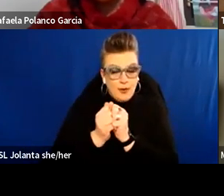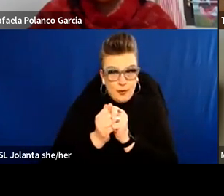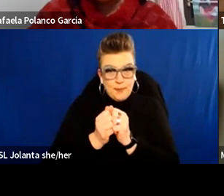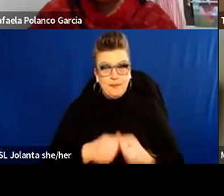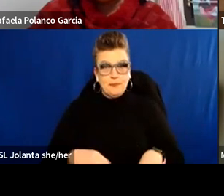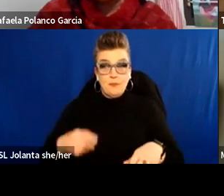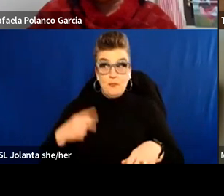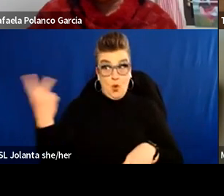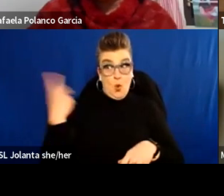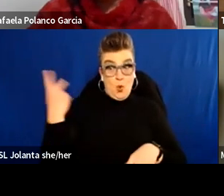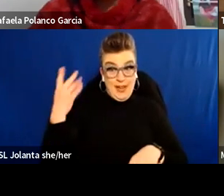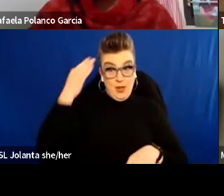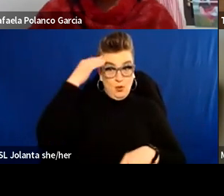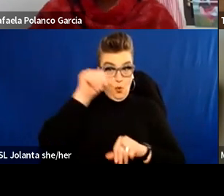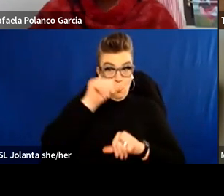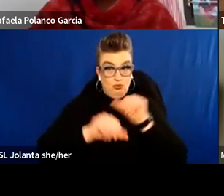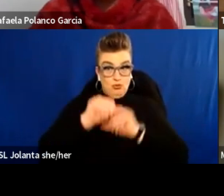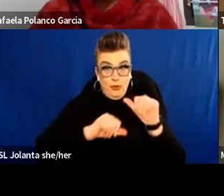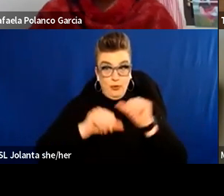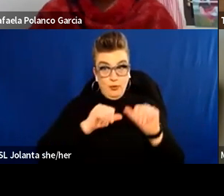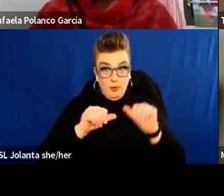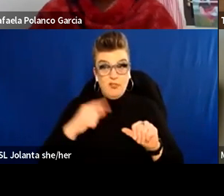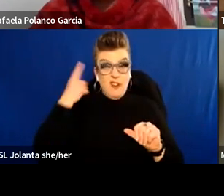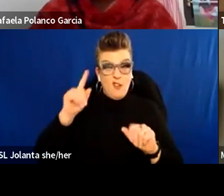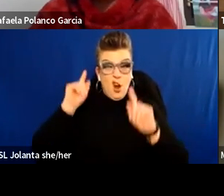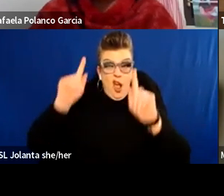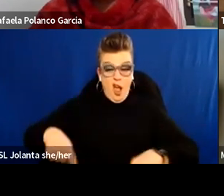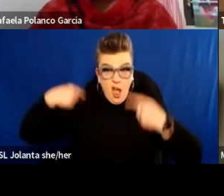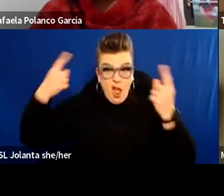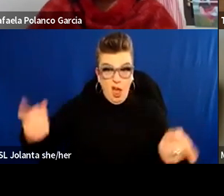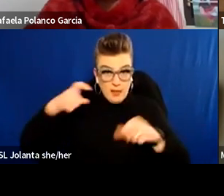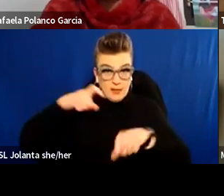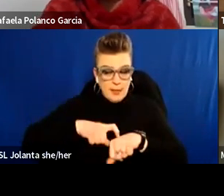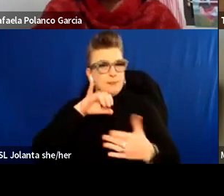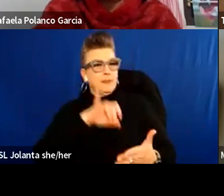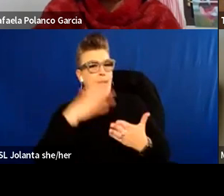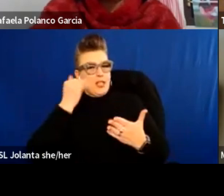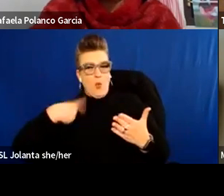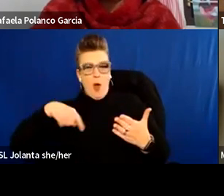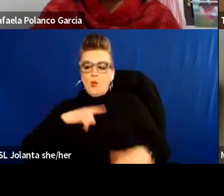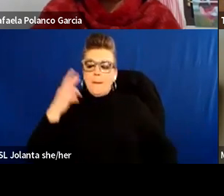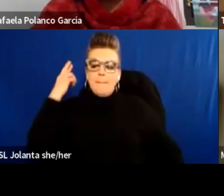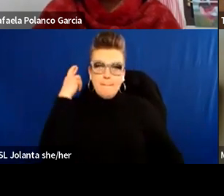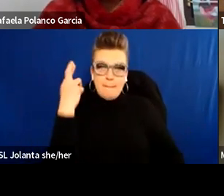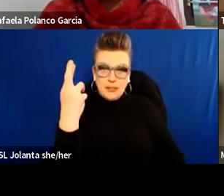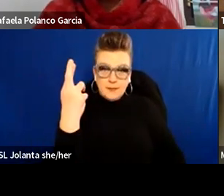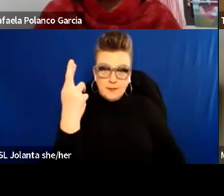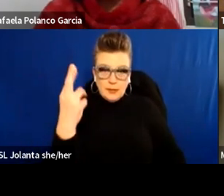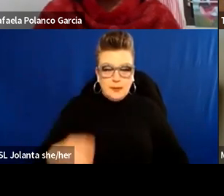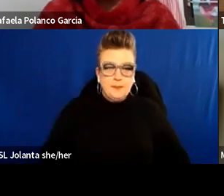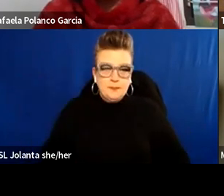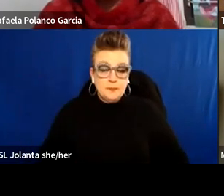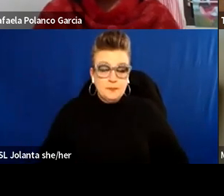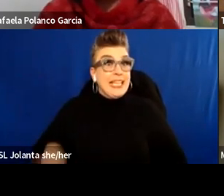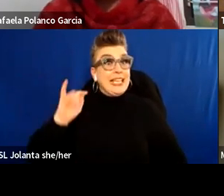we've known each other for a long time and that's why we're best friends if we